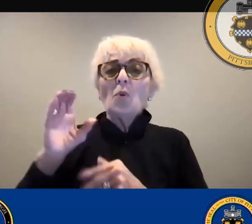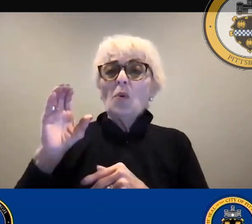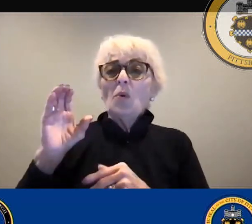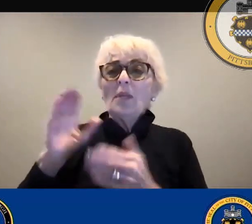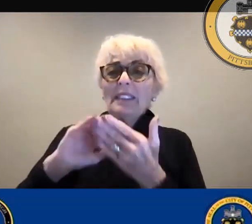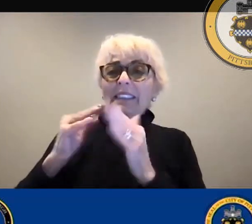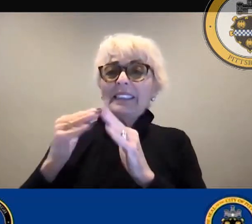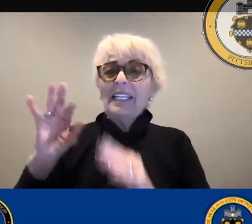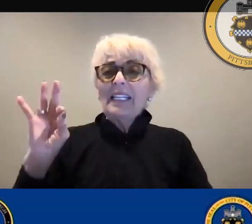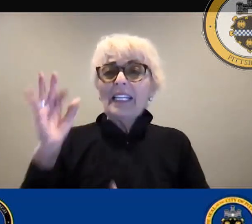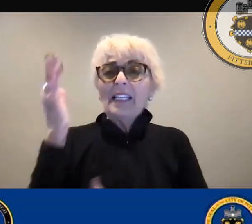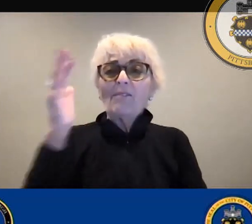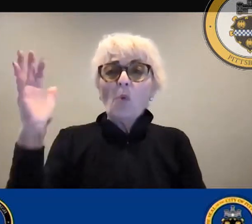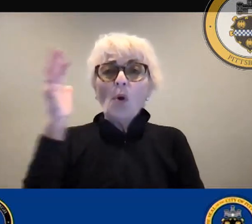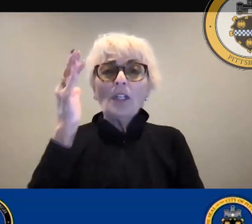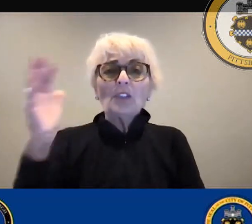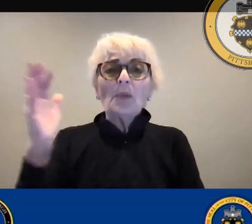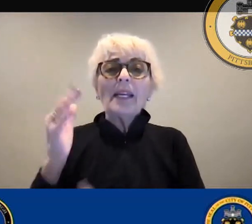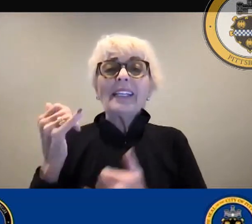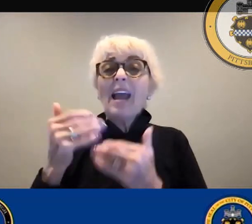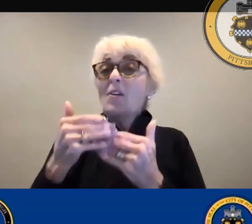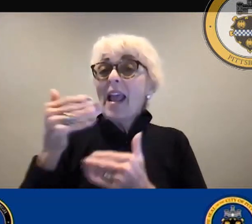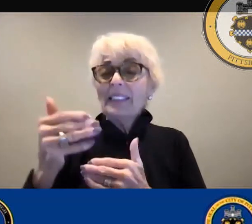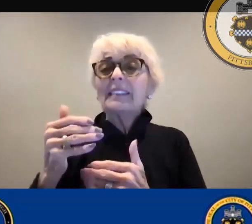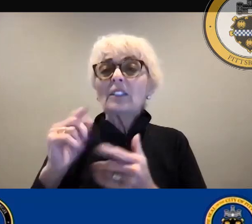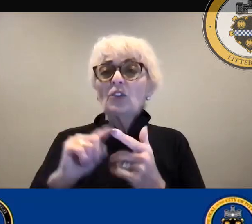step is for us to develop the plan for approval.